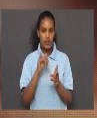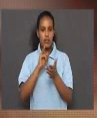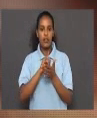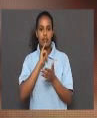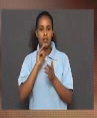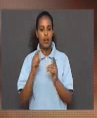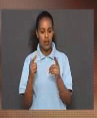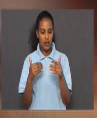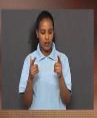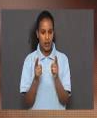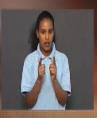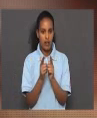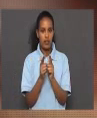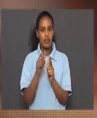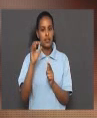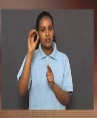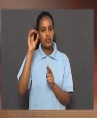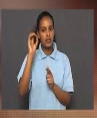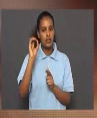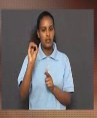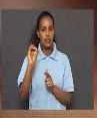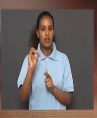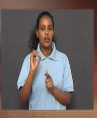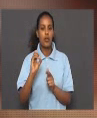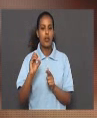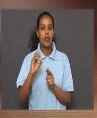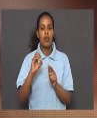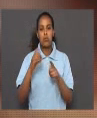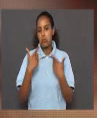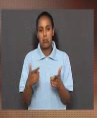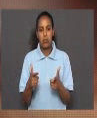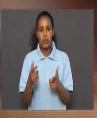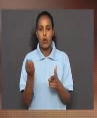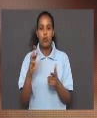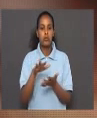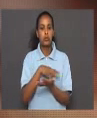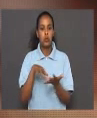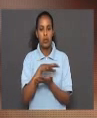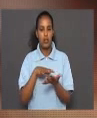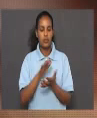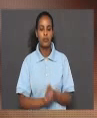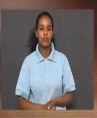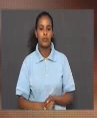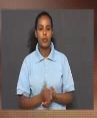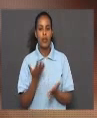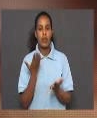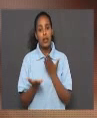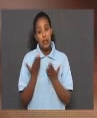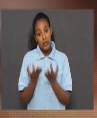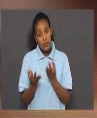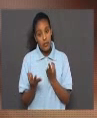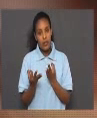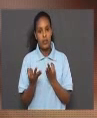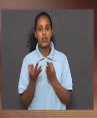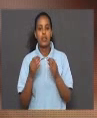that is related to its degree of randomness or disorder. If a